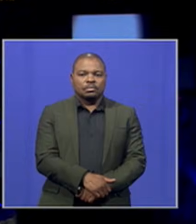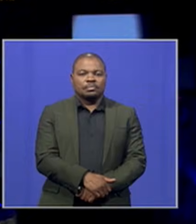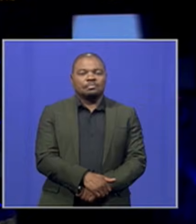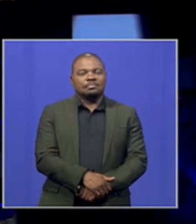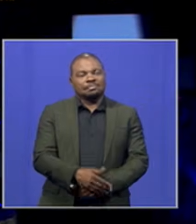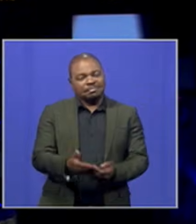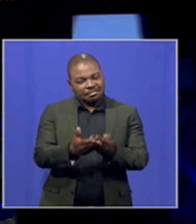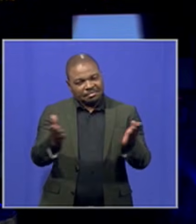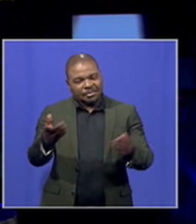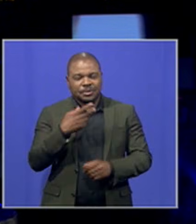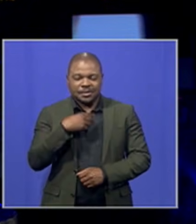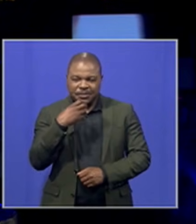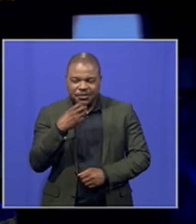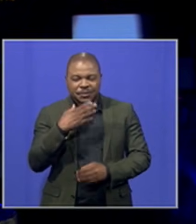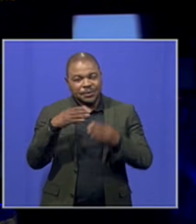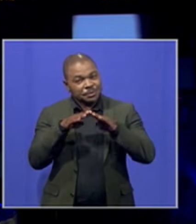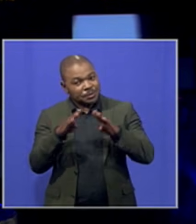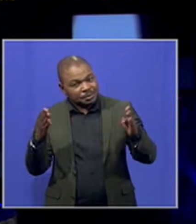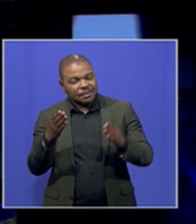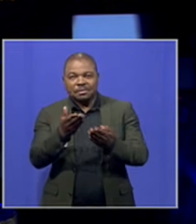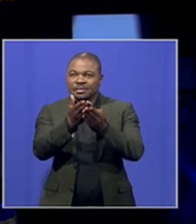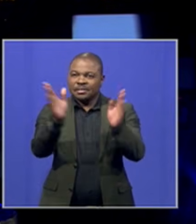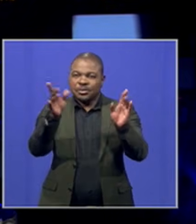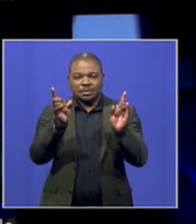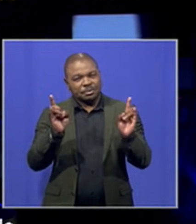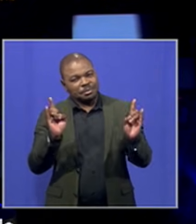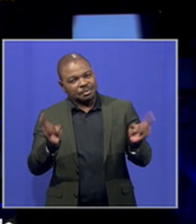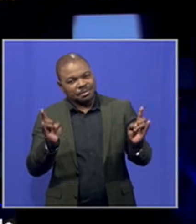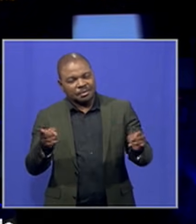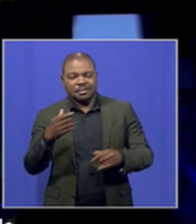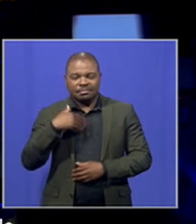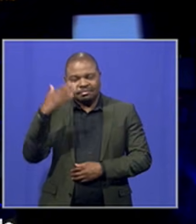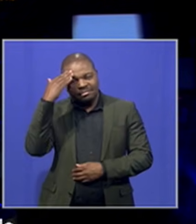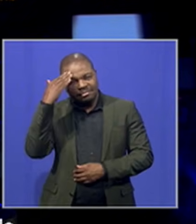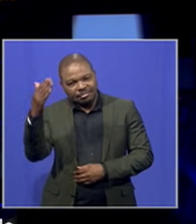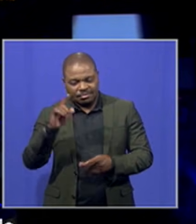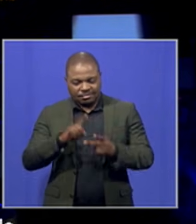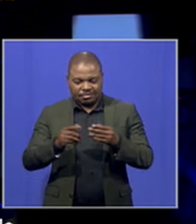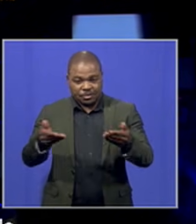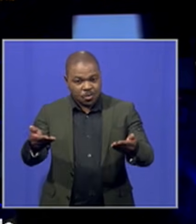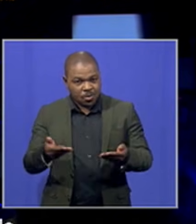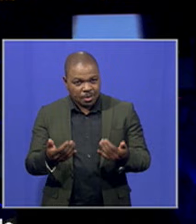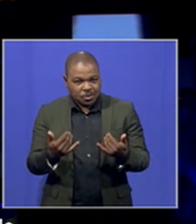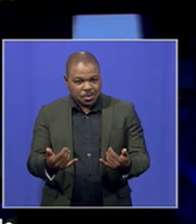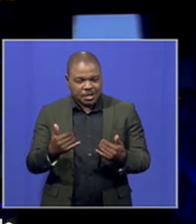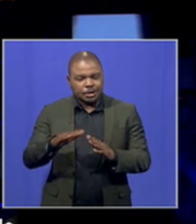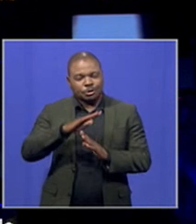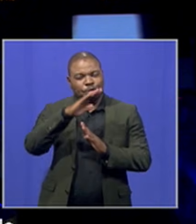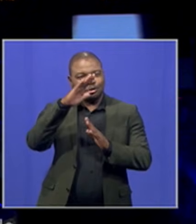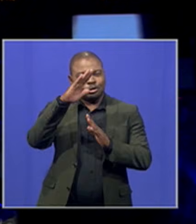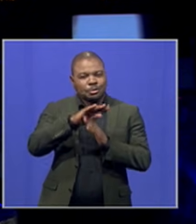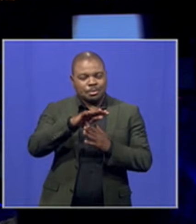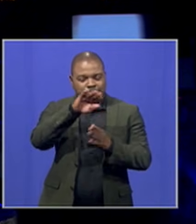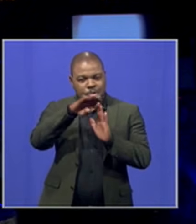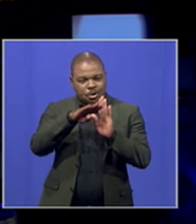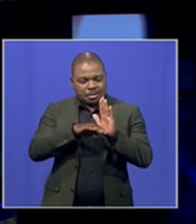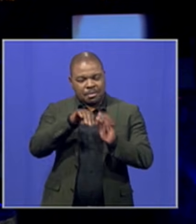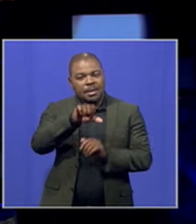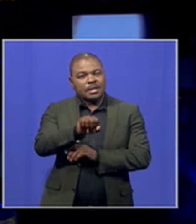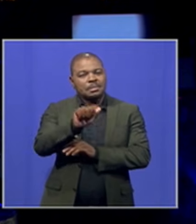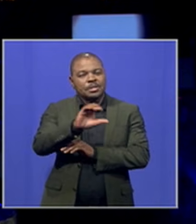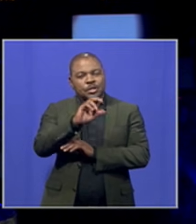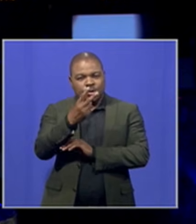Koko re a kokota mmuhi hohle mo ka tswang buile lona teng re boele re dumedisa lo amoelwa kwano tshebeletsong ya mantlha ya SABC 2 moifo gabane